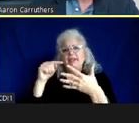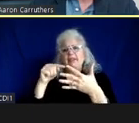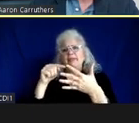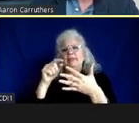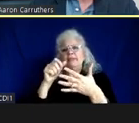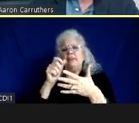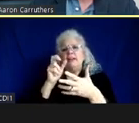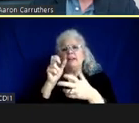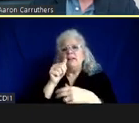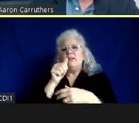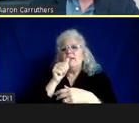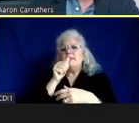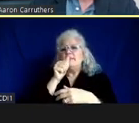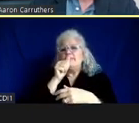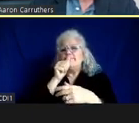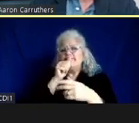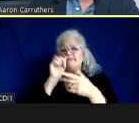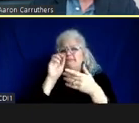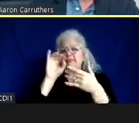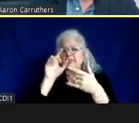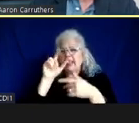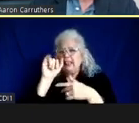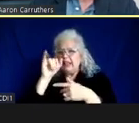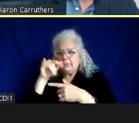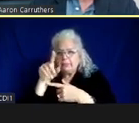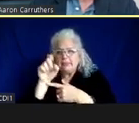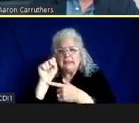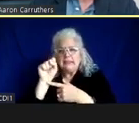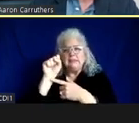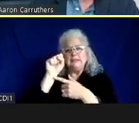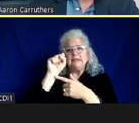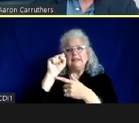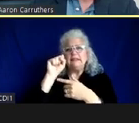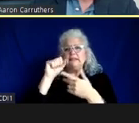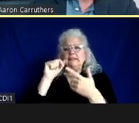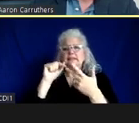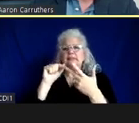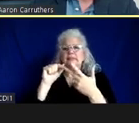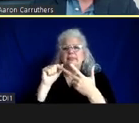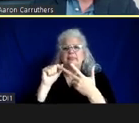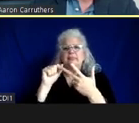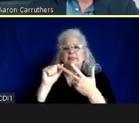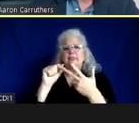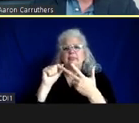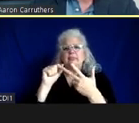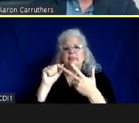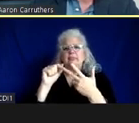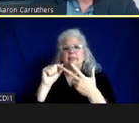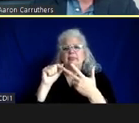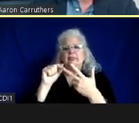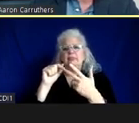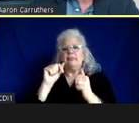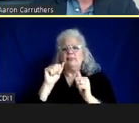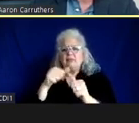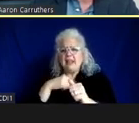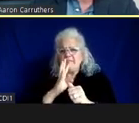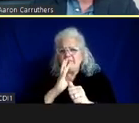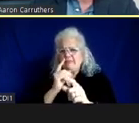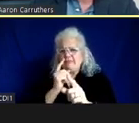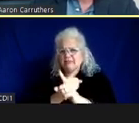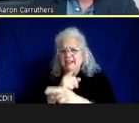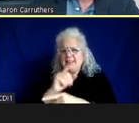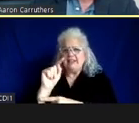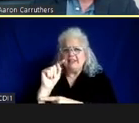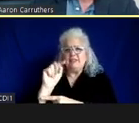of lipids. And then it has I hope I'm pronouncing this correctly, but it's a trace buffer containing sucrose and